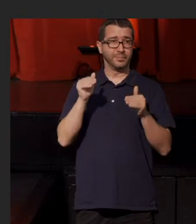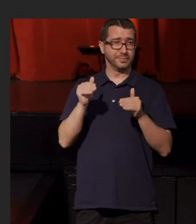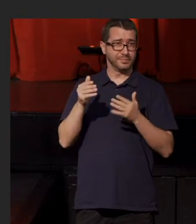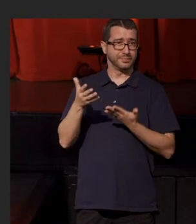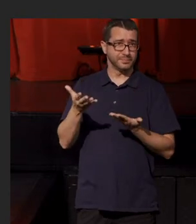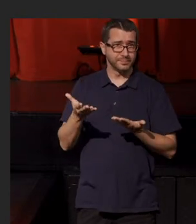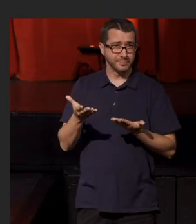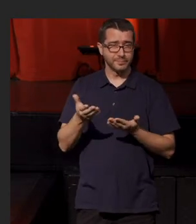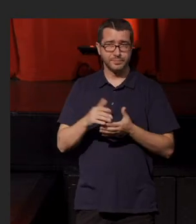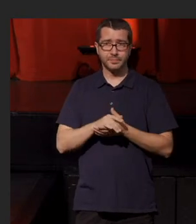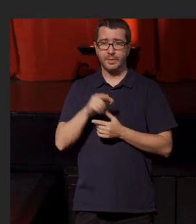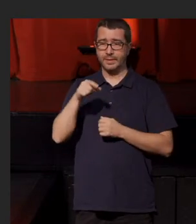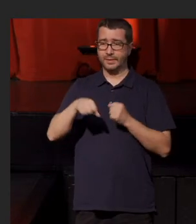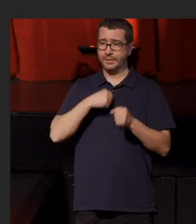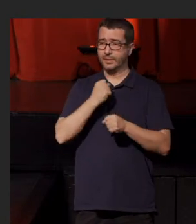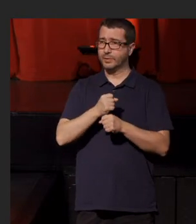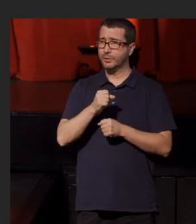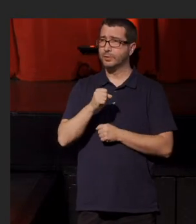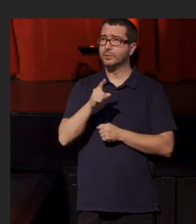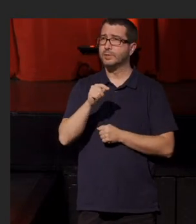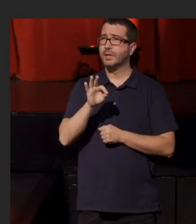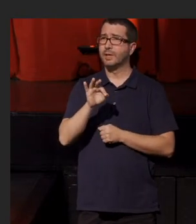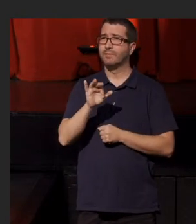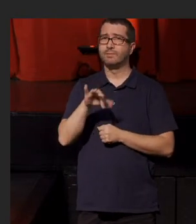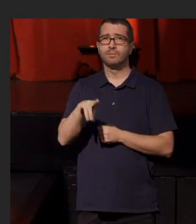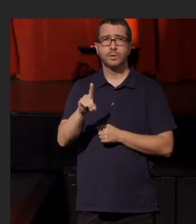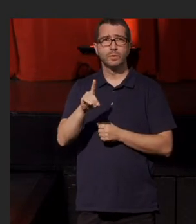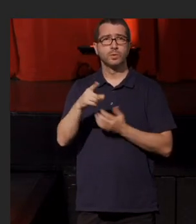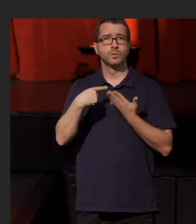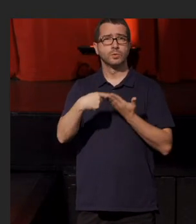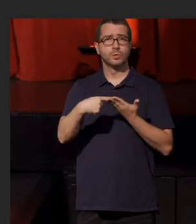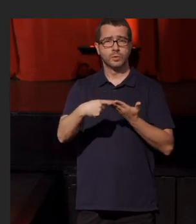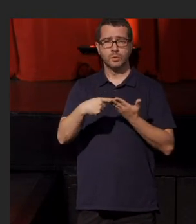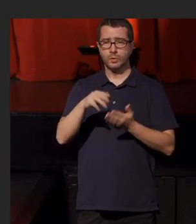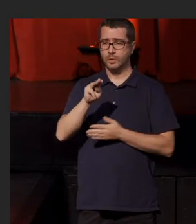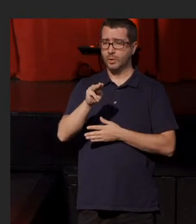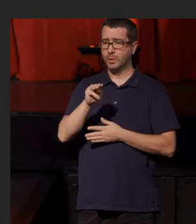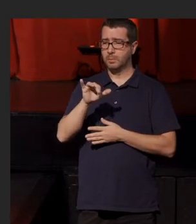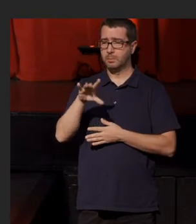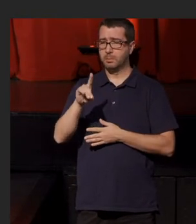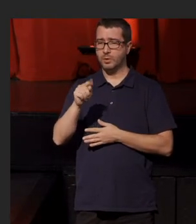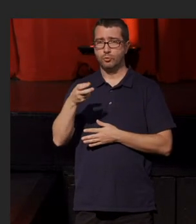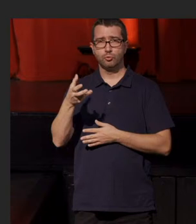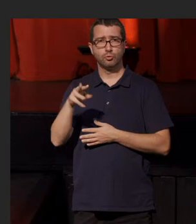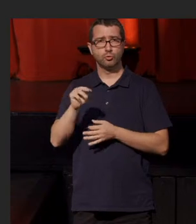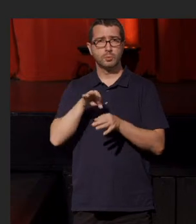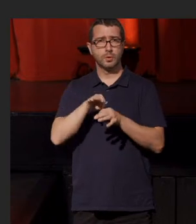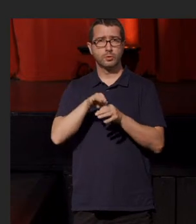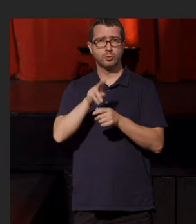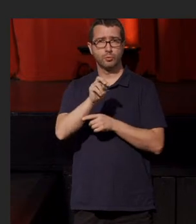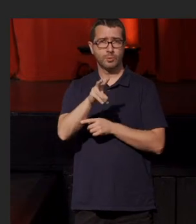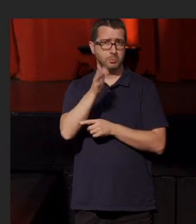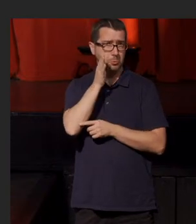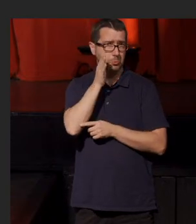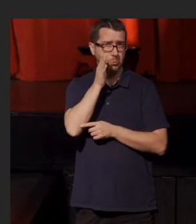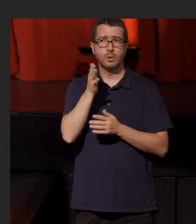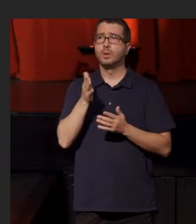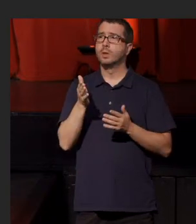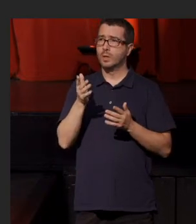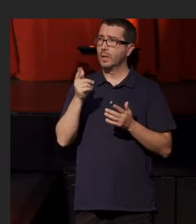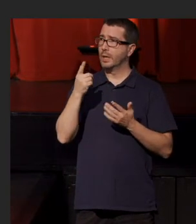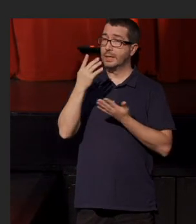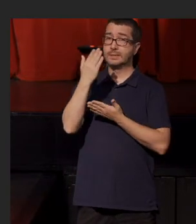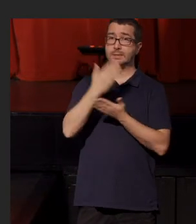this as this year's Stanfield Conversations, given the midterm elections and what some commentators and observers are seeing